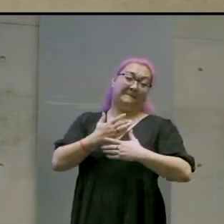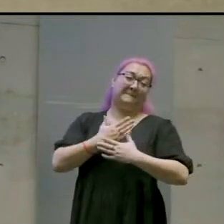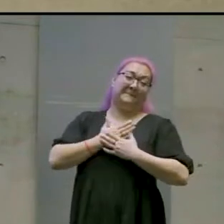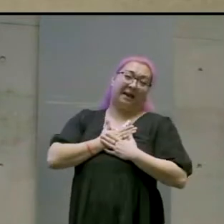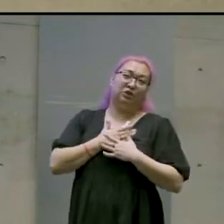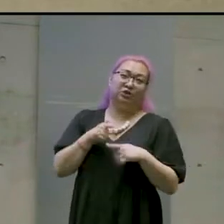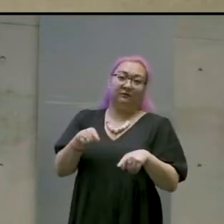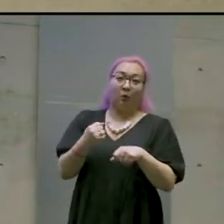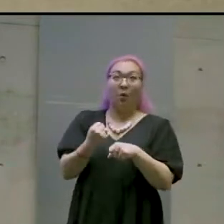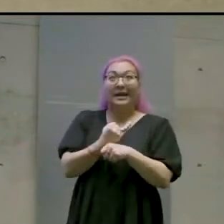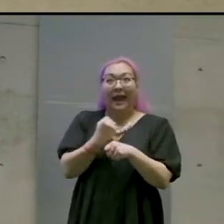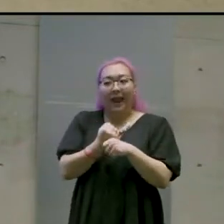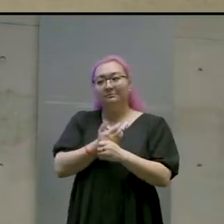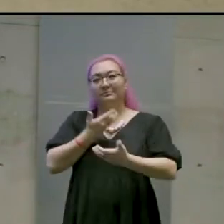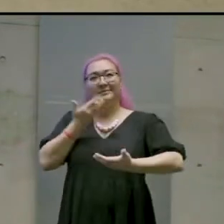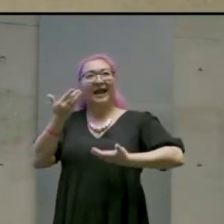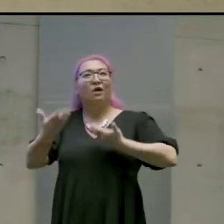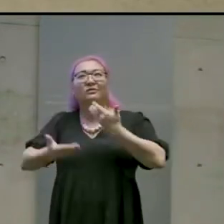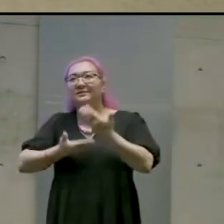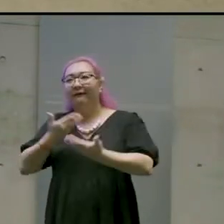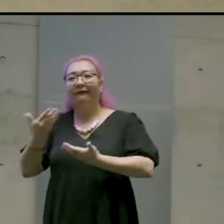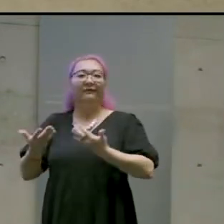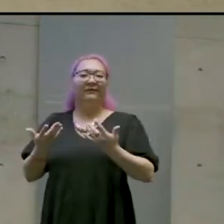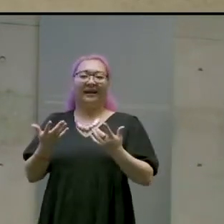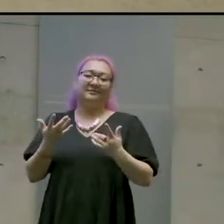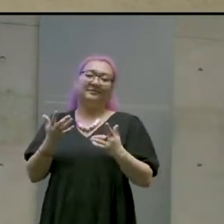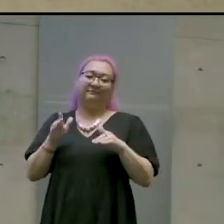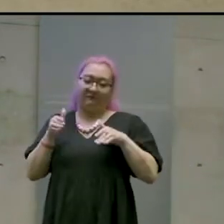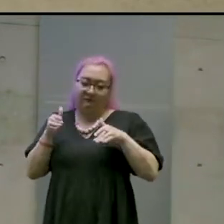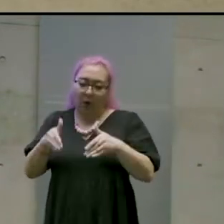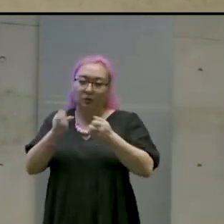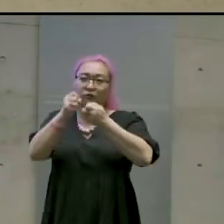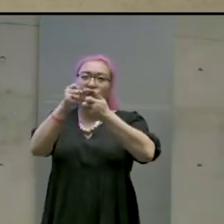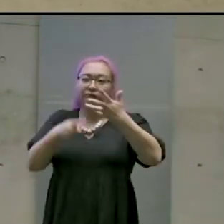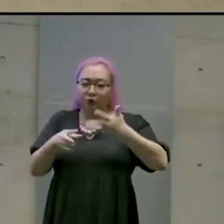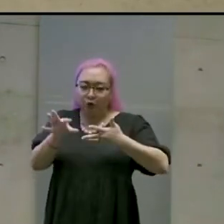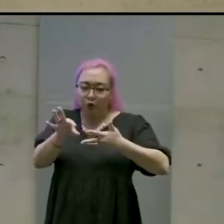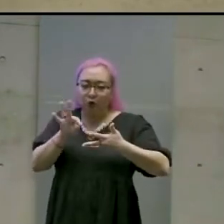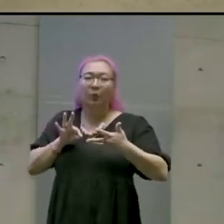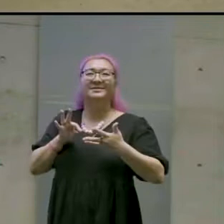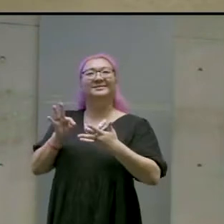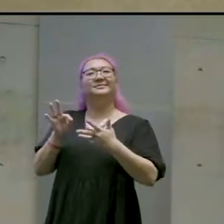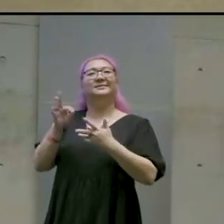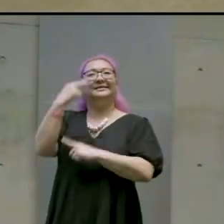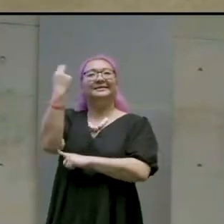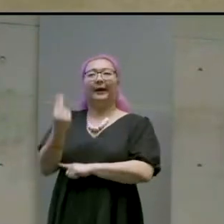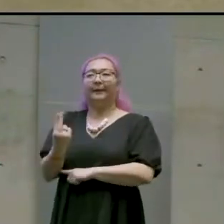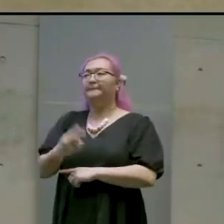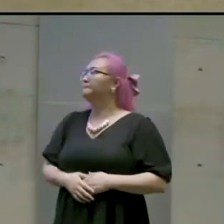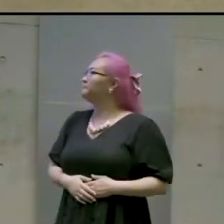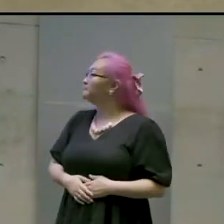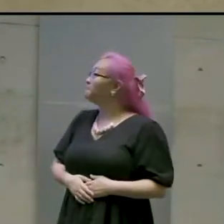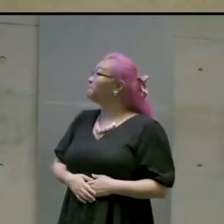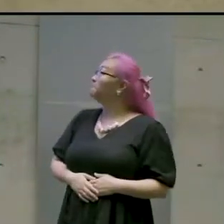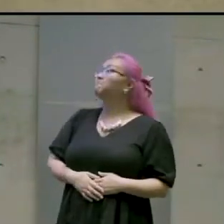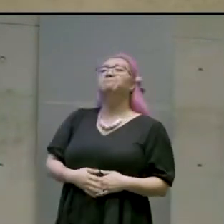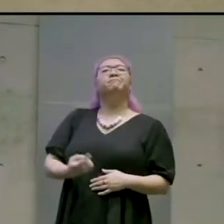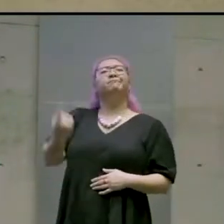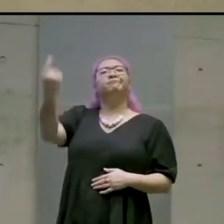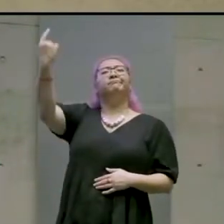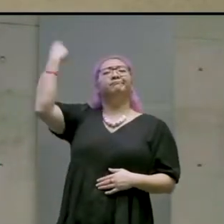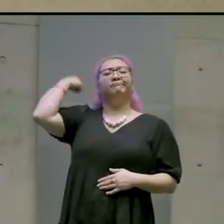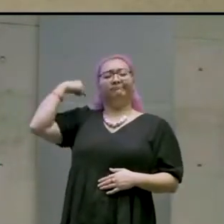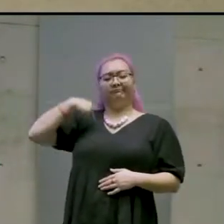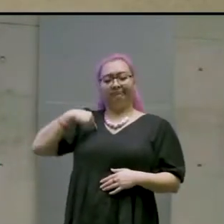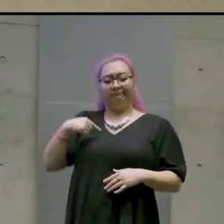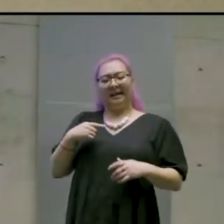games narrative, and in particular choice design. So when I started out and I was designing choices, I used to focus